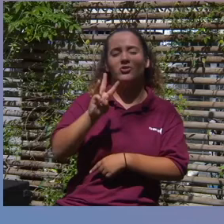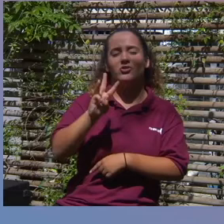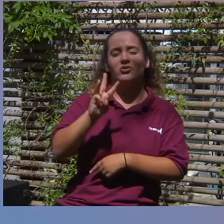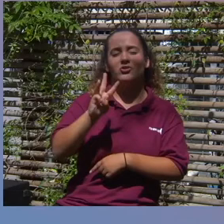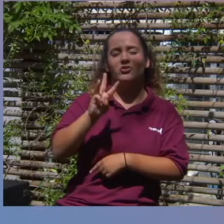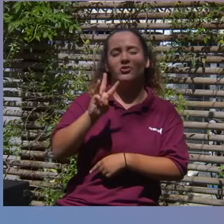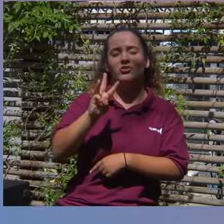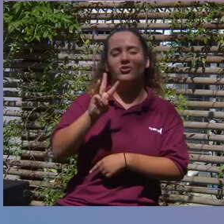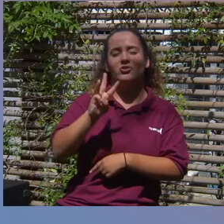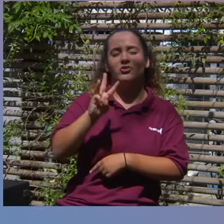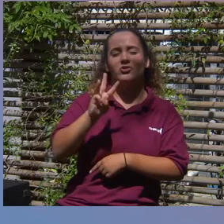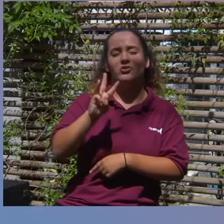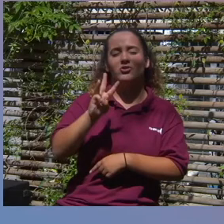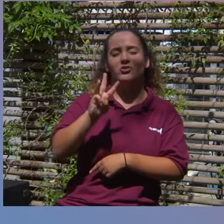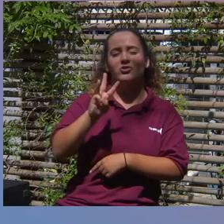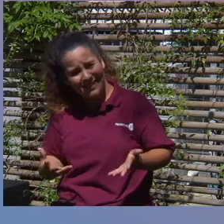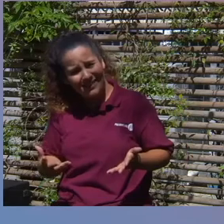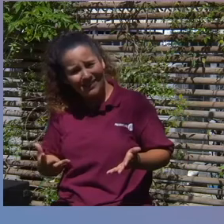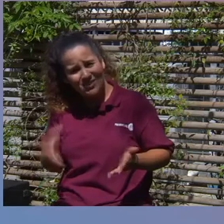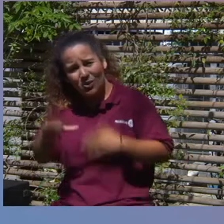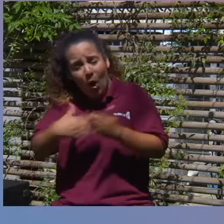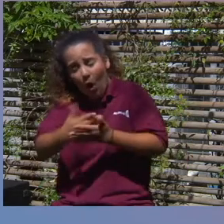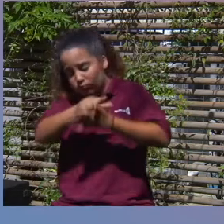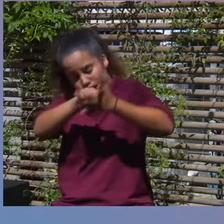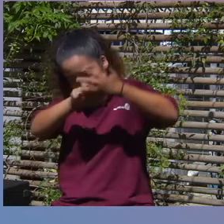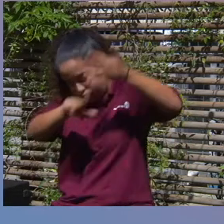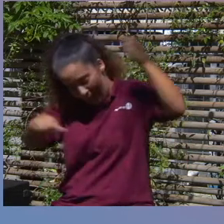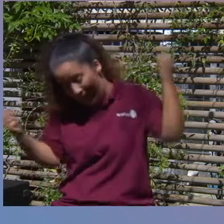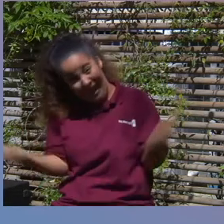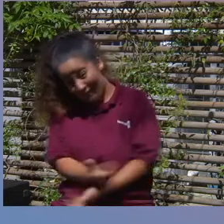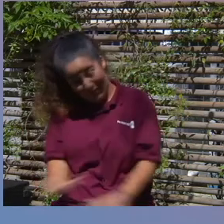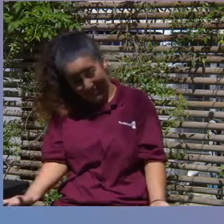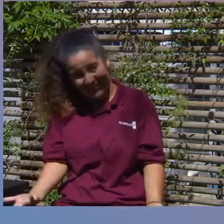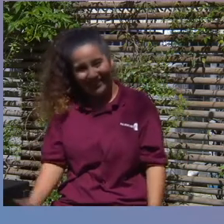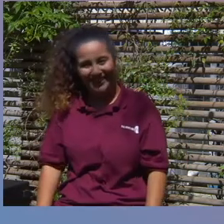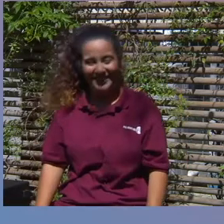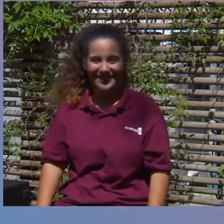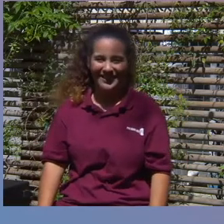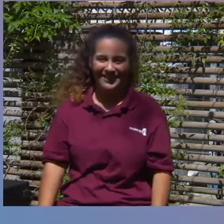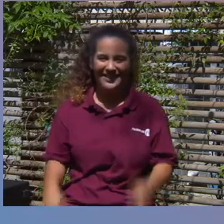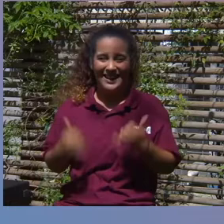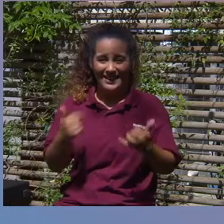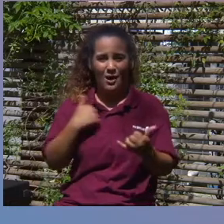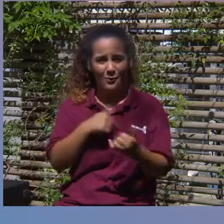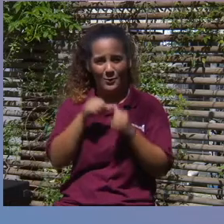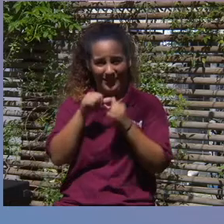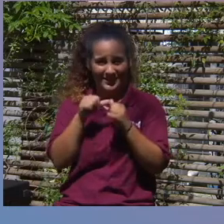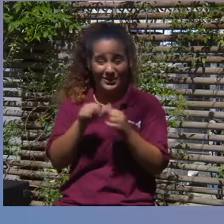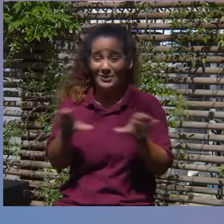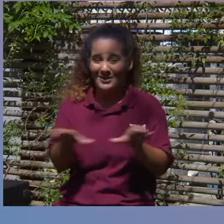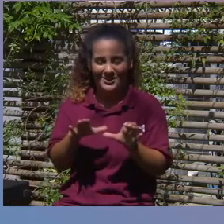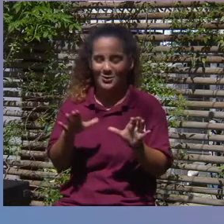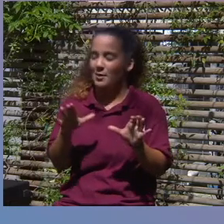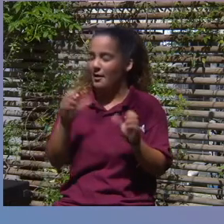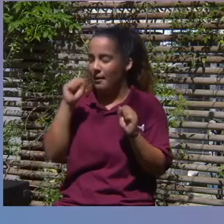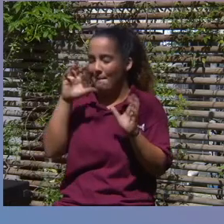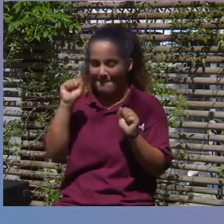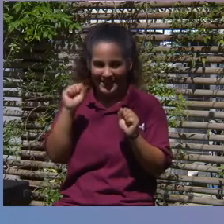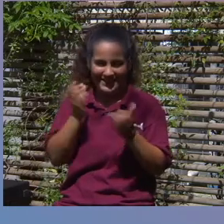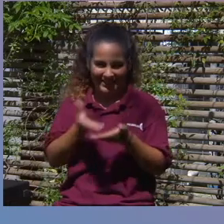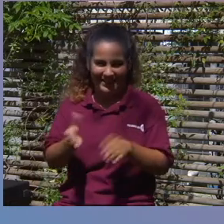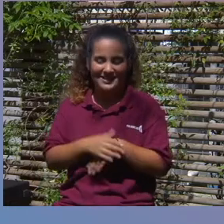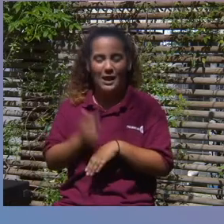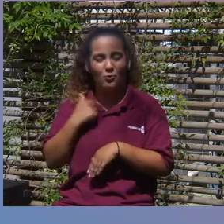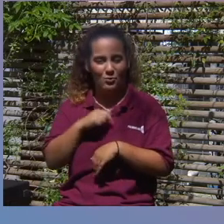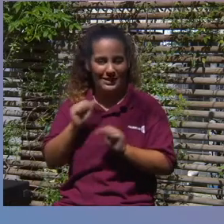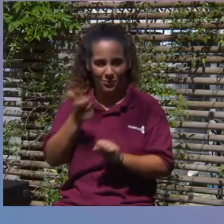You know what I'm saying? Like, just all the things, all the areas, all the things. And we'll continue to do amazing, incredible things that we get to